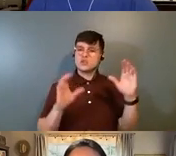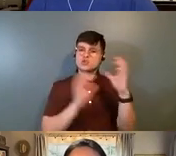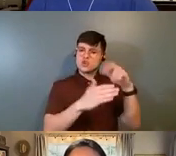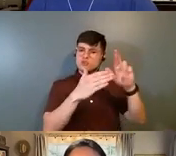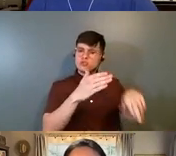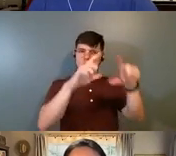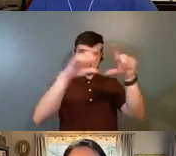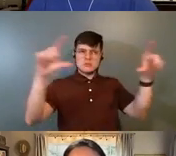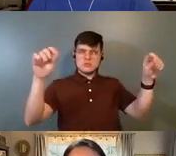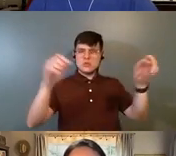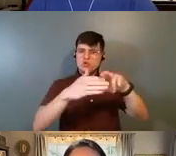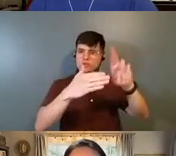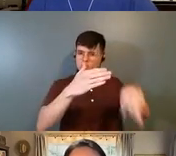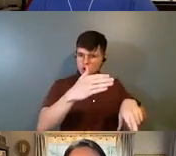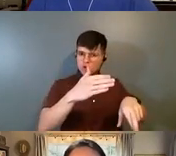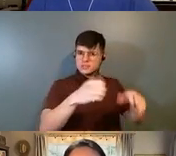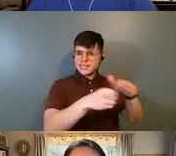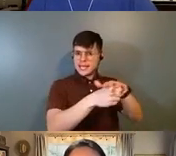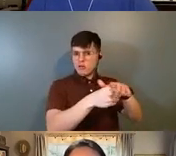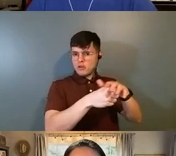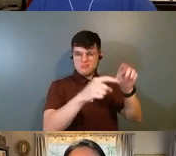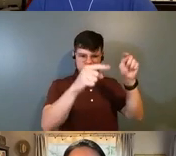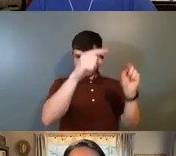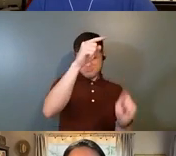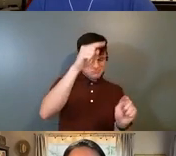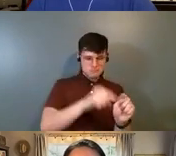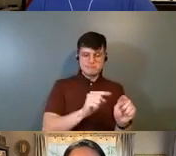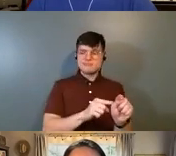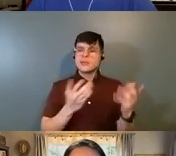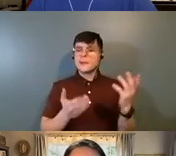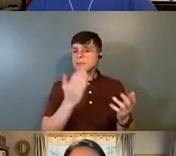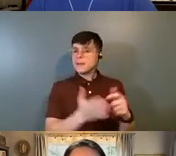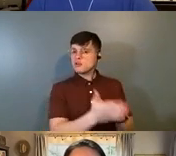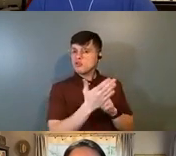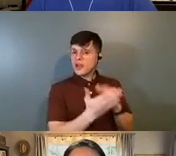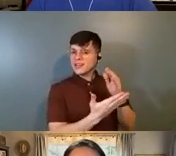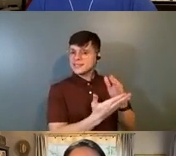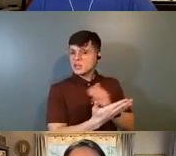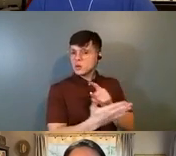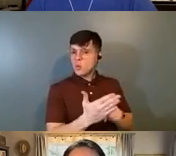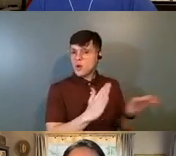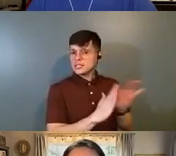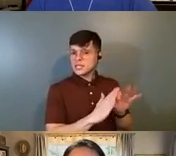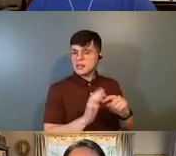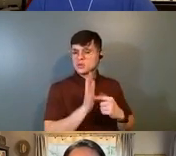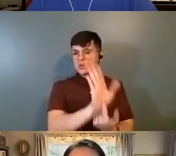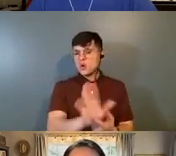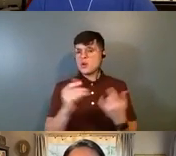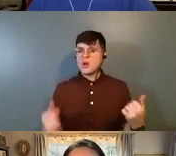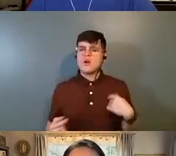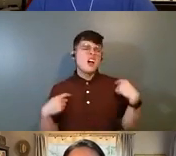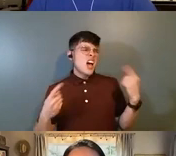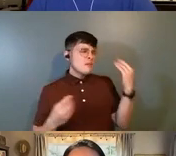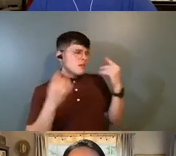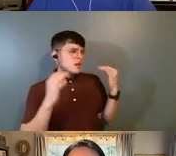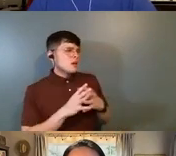that the results area, right under there, might be like the criteria that's displaying. I've been thinking about this a lot of